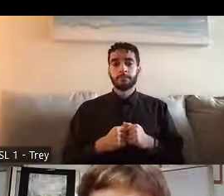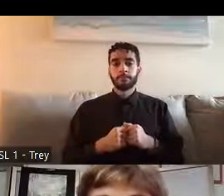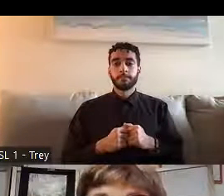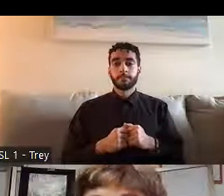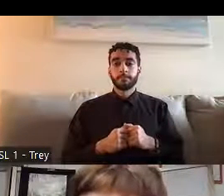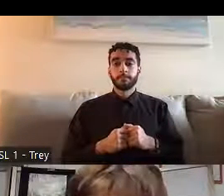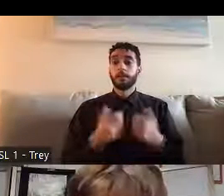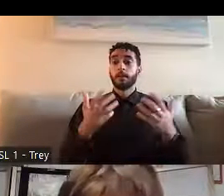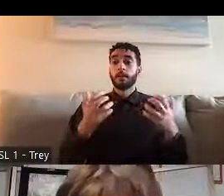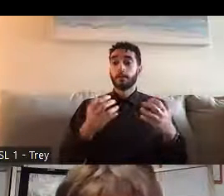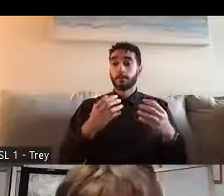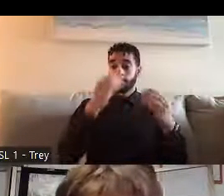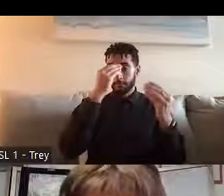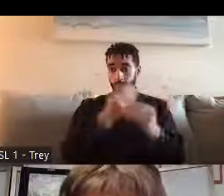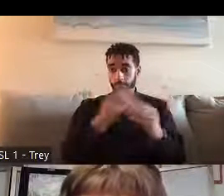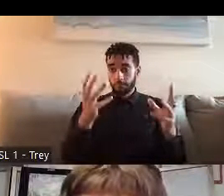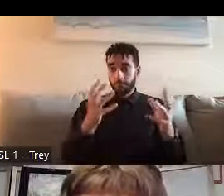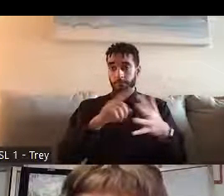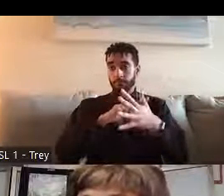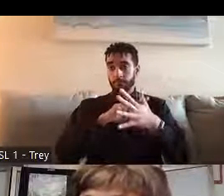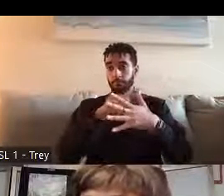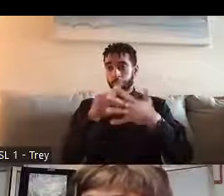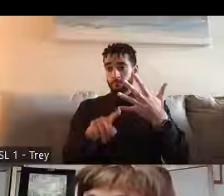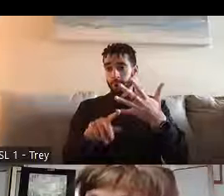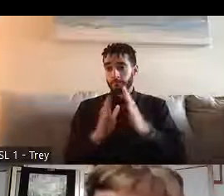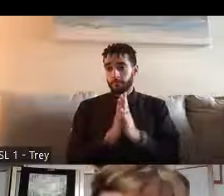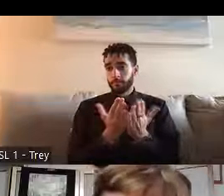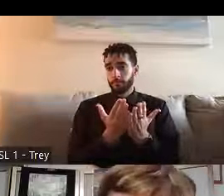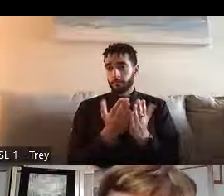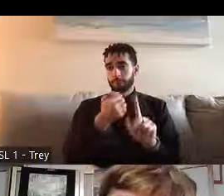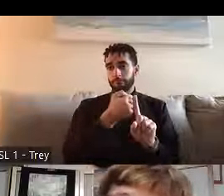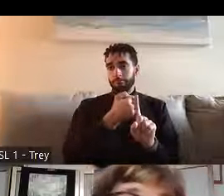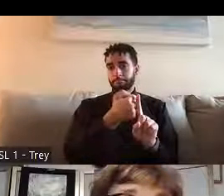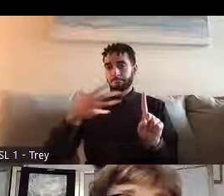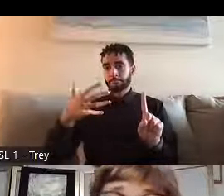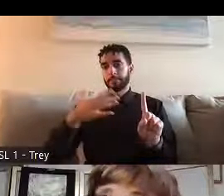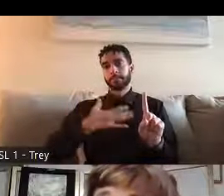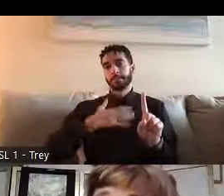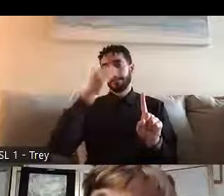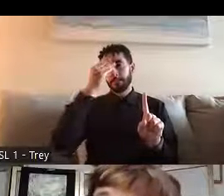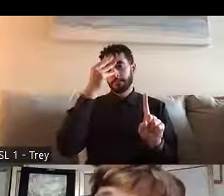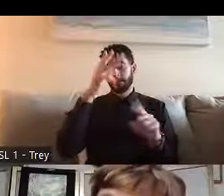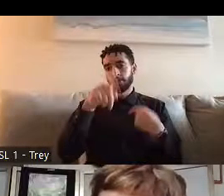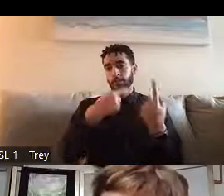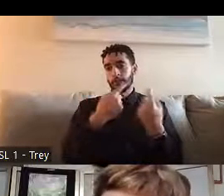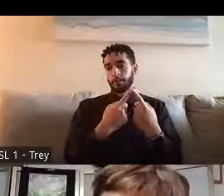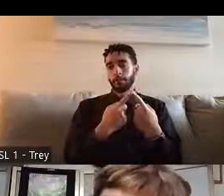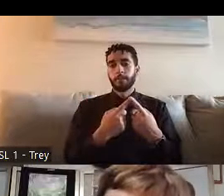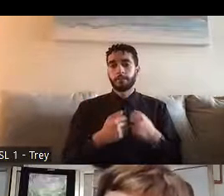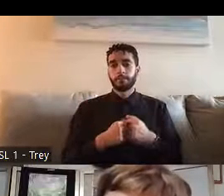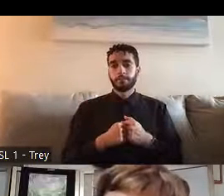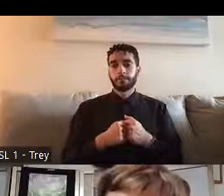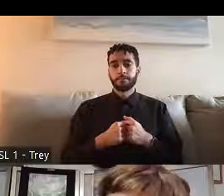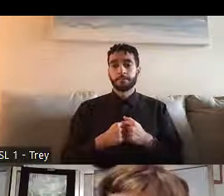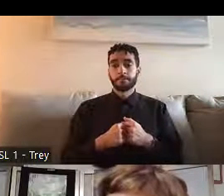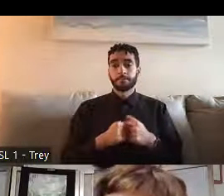call your attention to 5 books that expand on the information that I will be sharing with you today. The first I'm very pleased